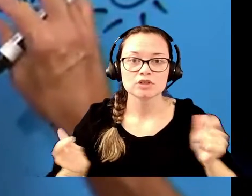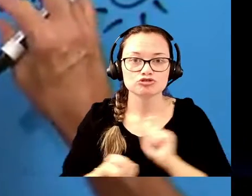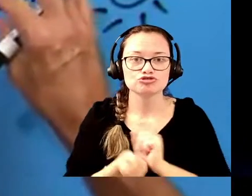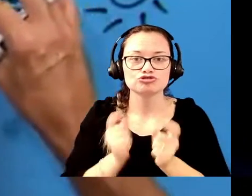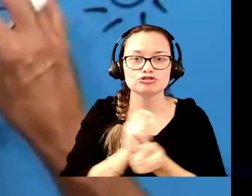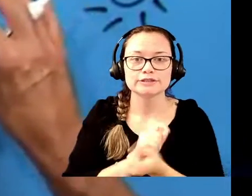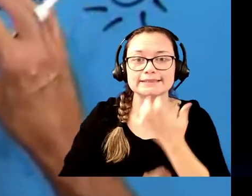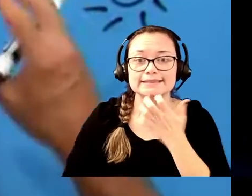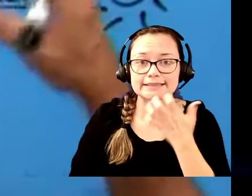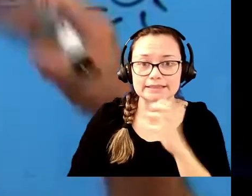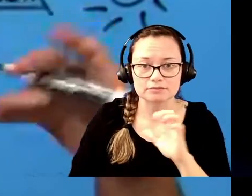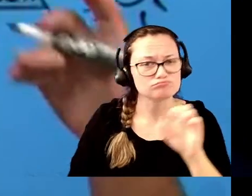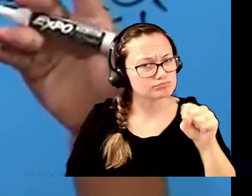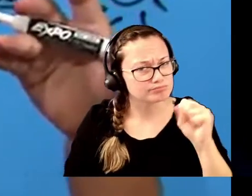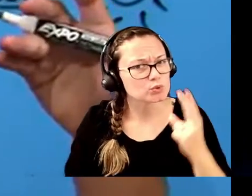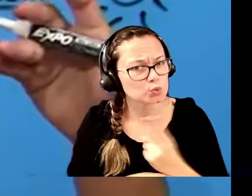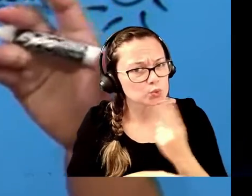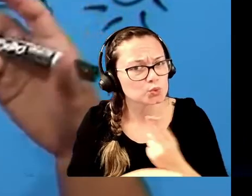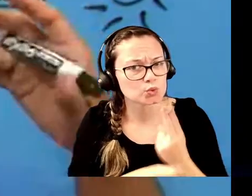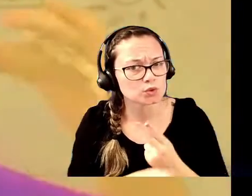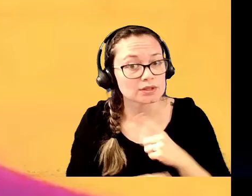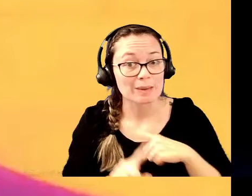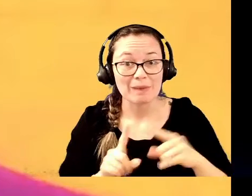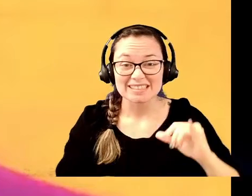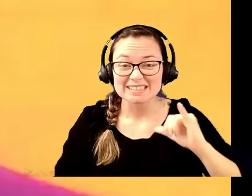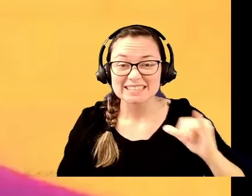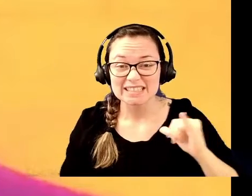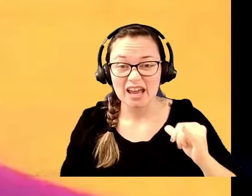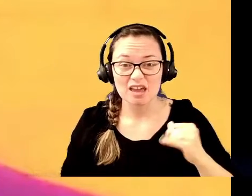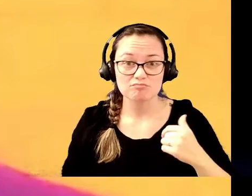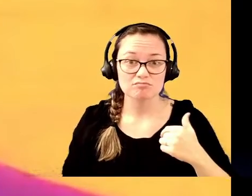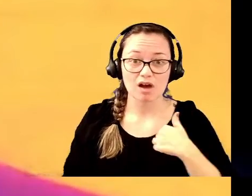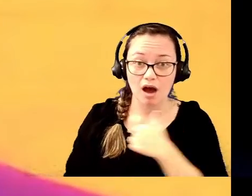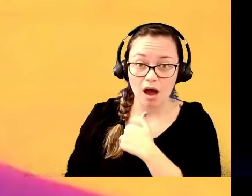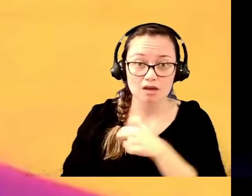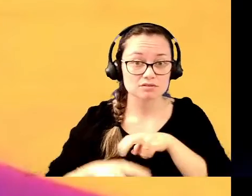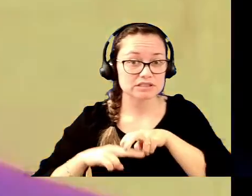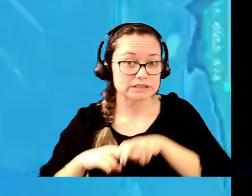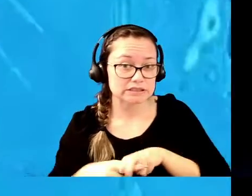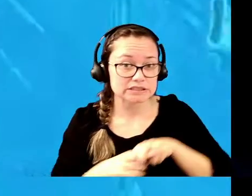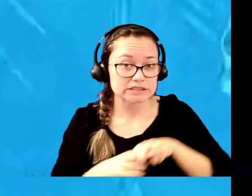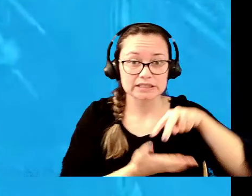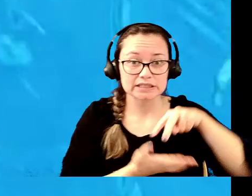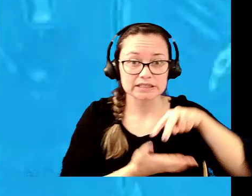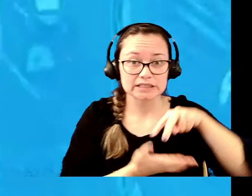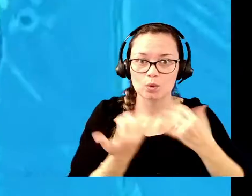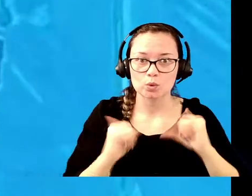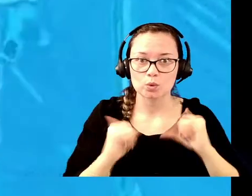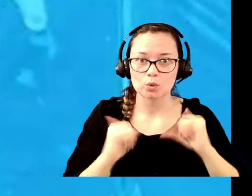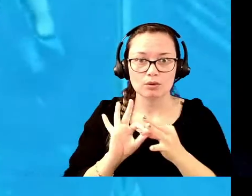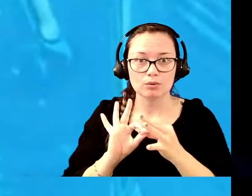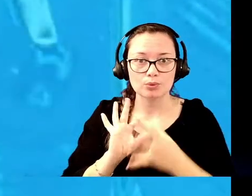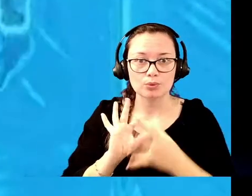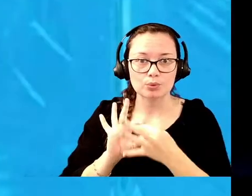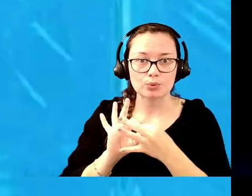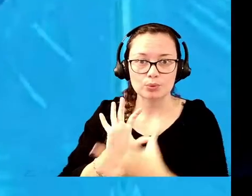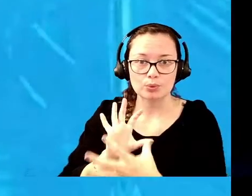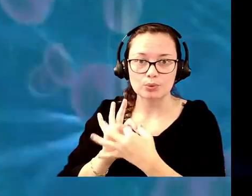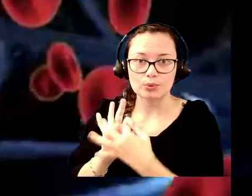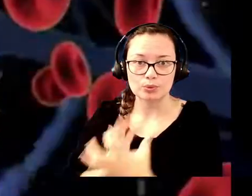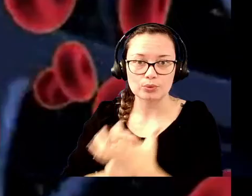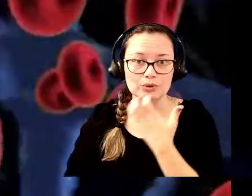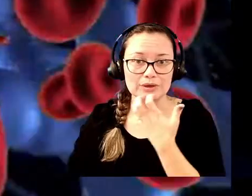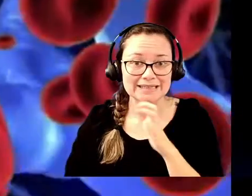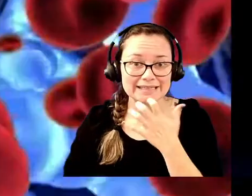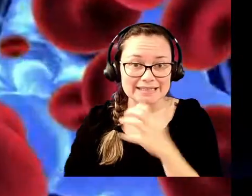these organisms, right? But even you and I, standing here, we're losing heat. We are radiating heat out of our bodies. All